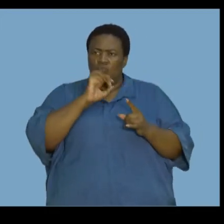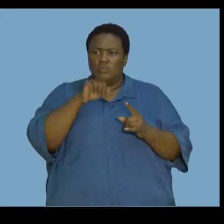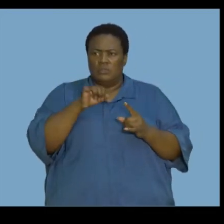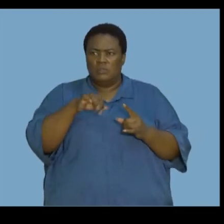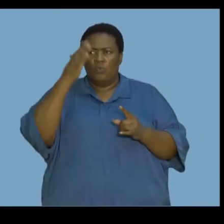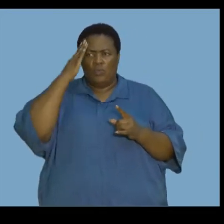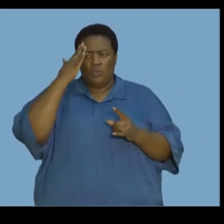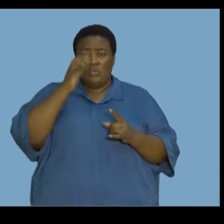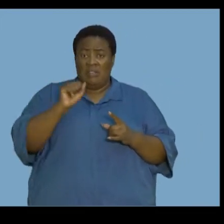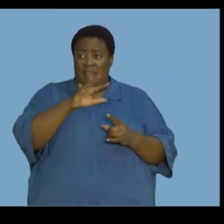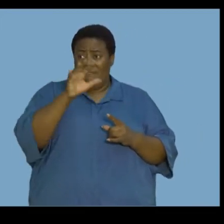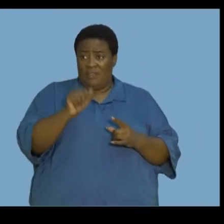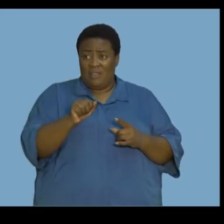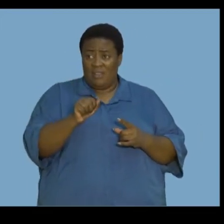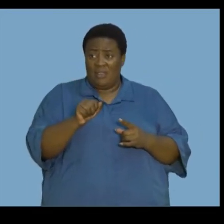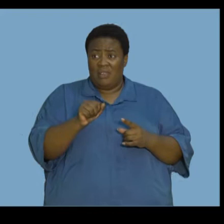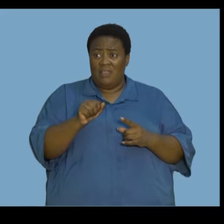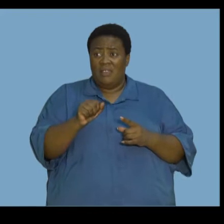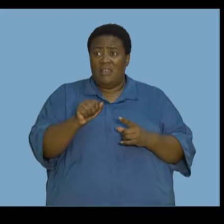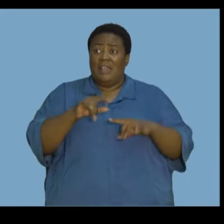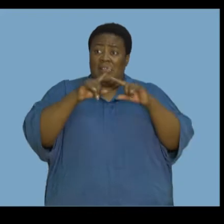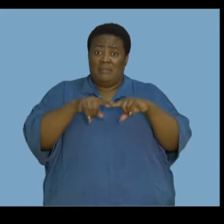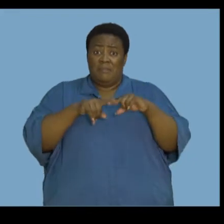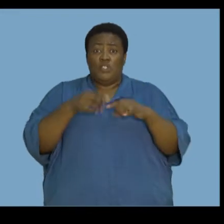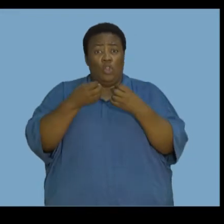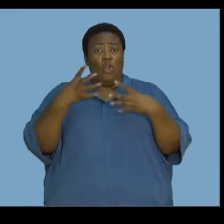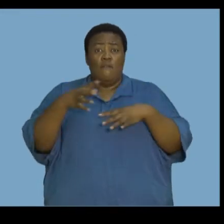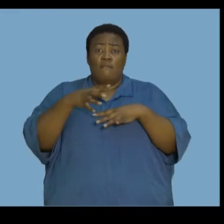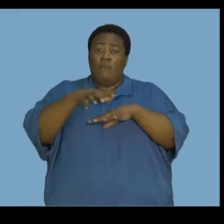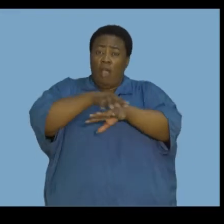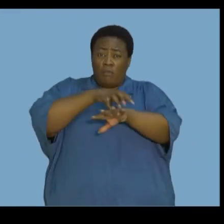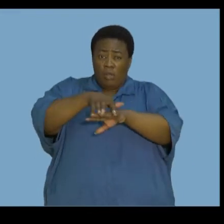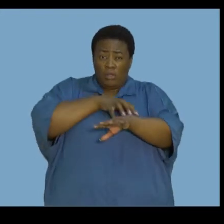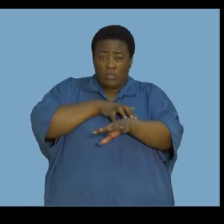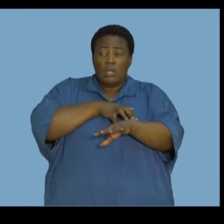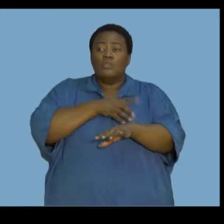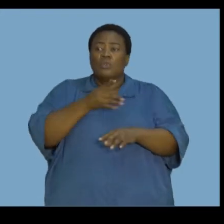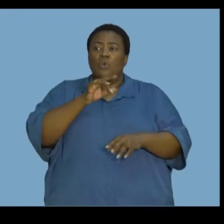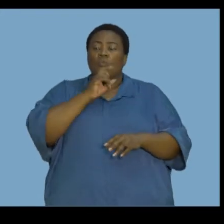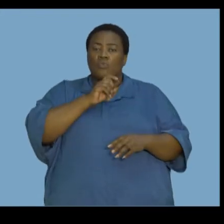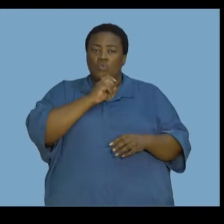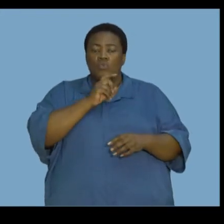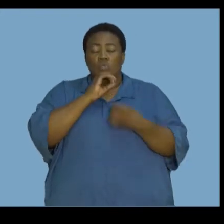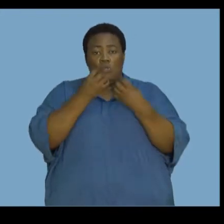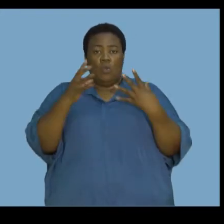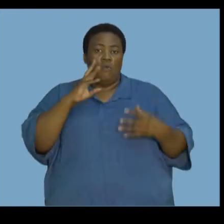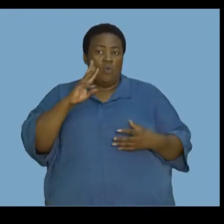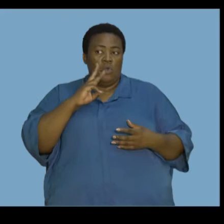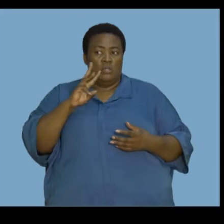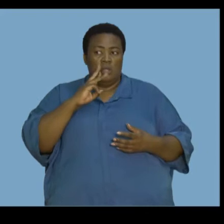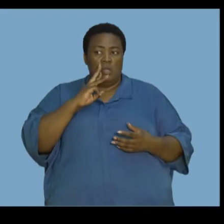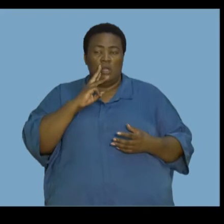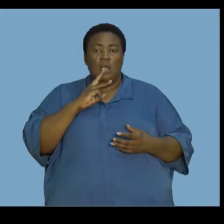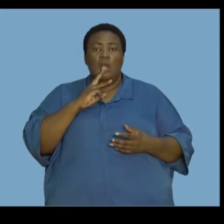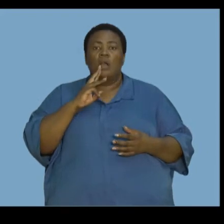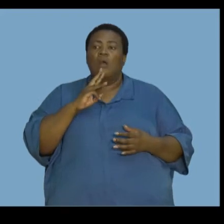well. We know that South Africa is a country that relies on a lot of agriculture, and hence we tend to